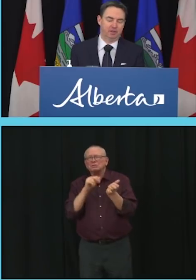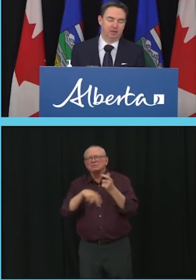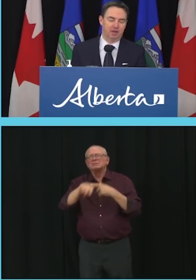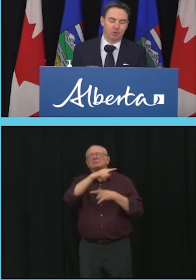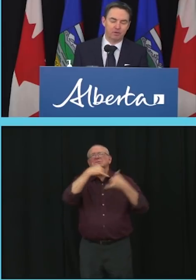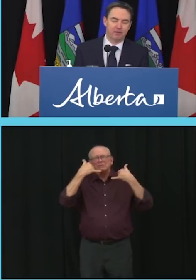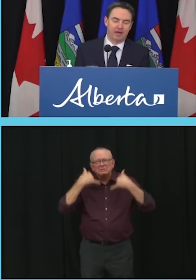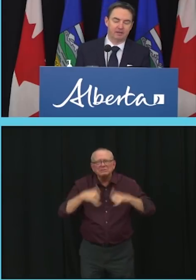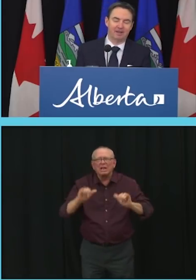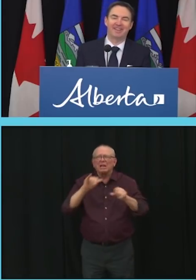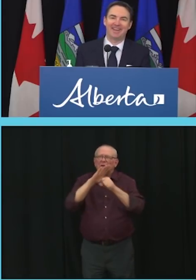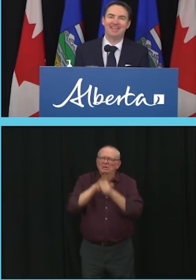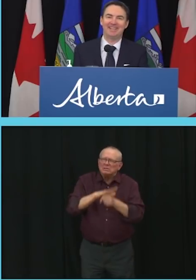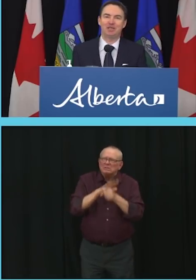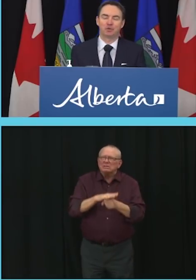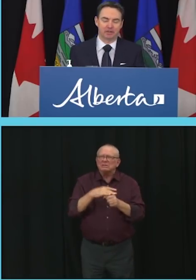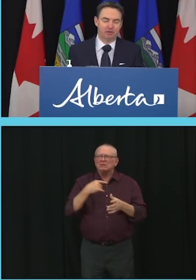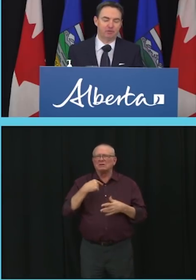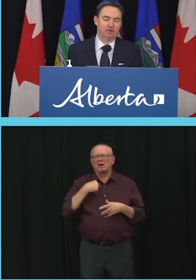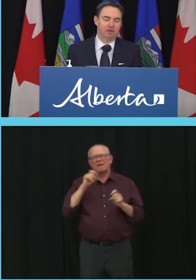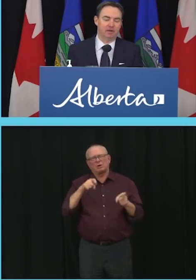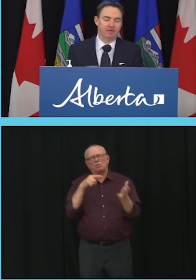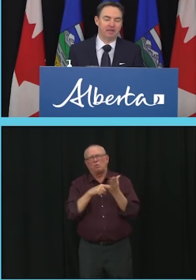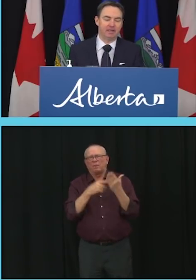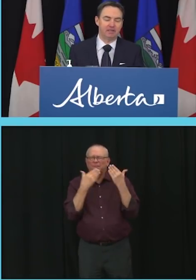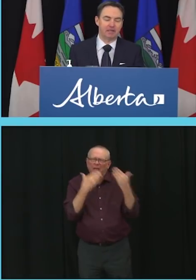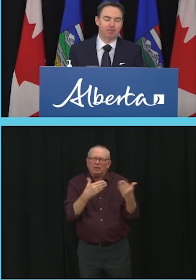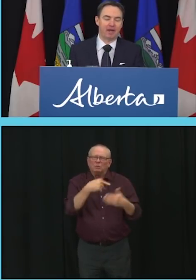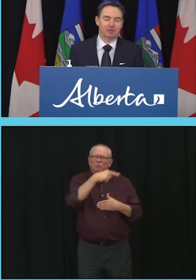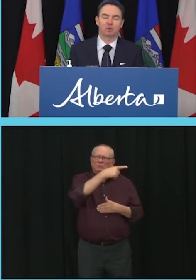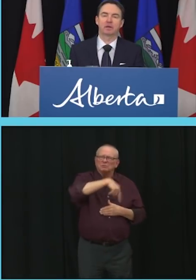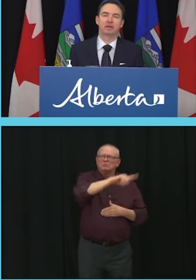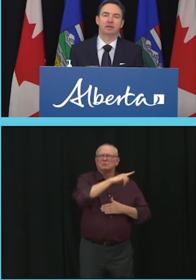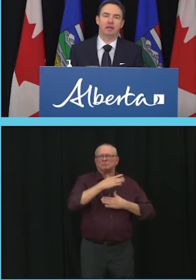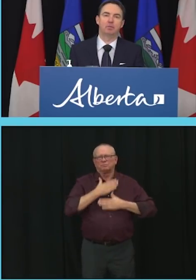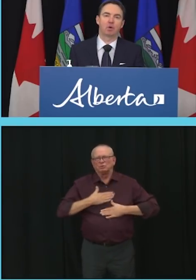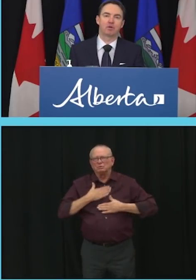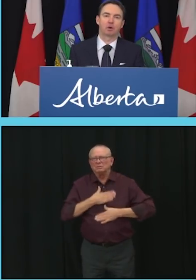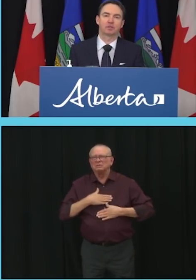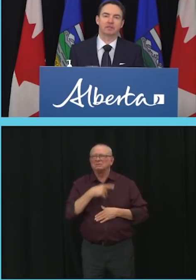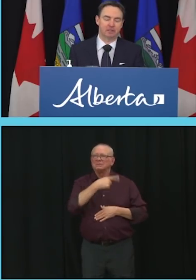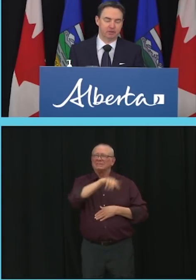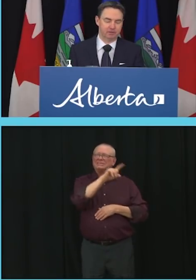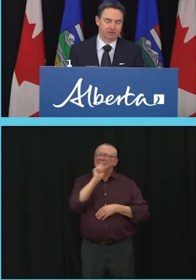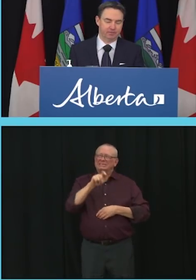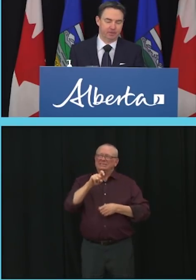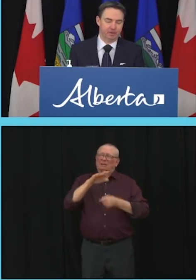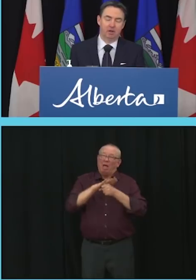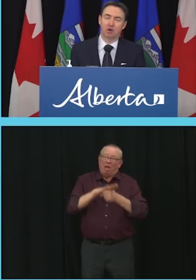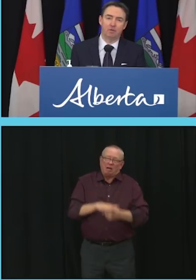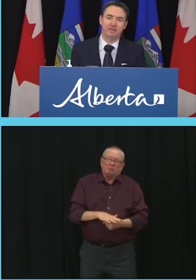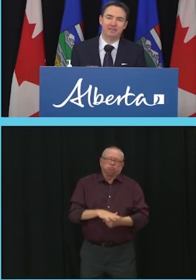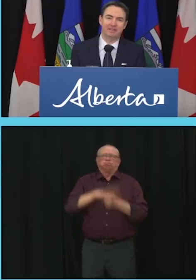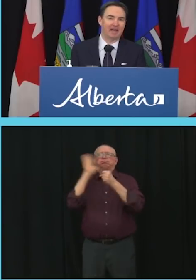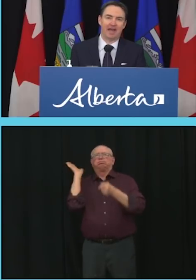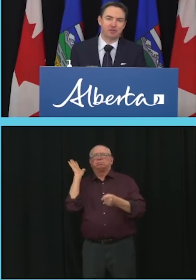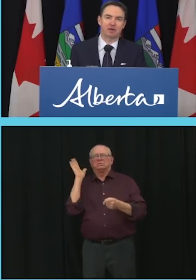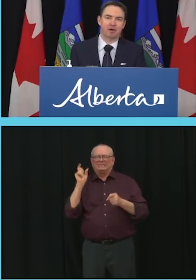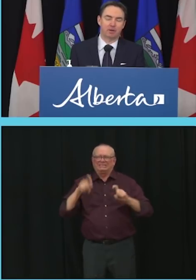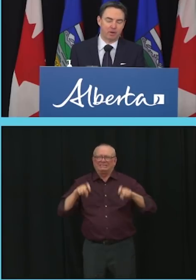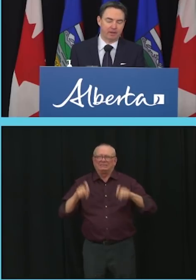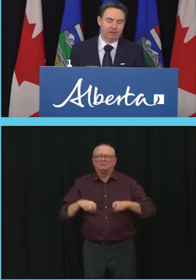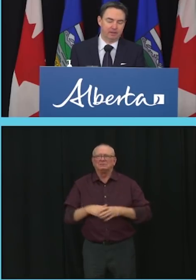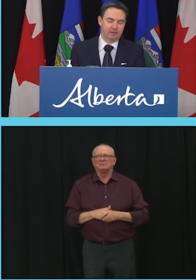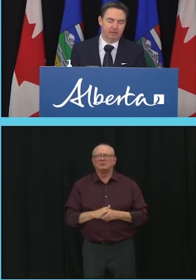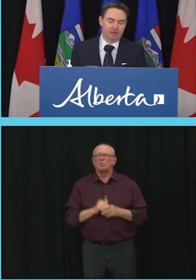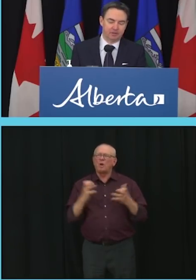gratitude. And more than that, they need relief and they need to get back to working in more normal conditions. COVID has not